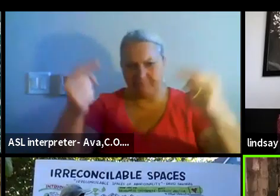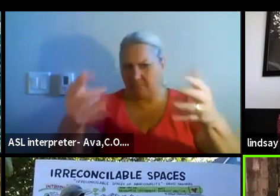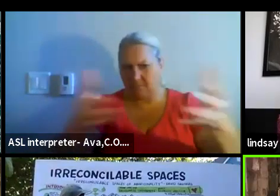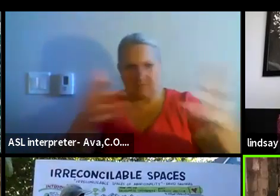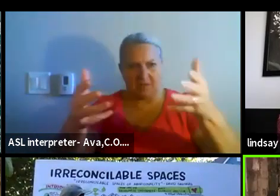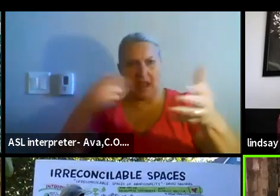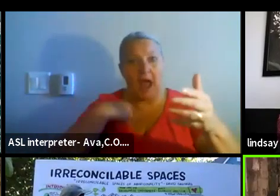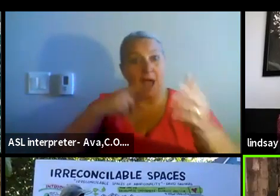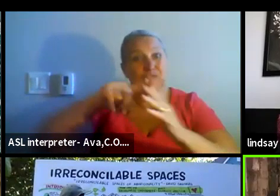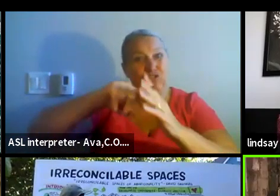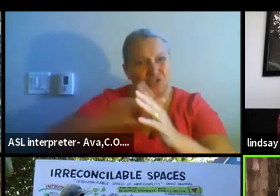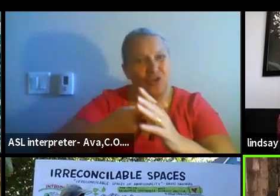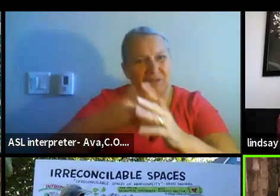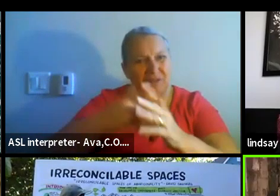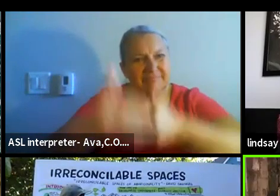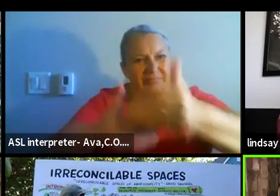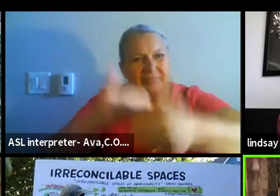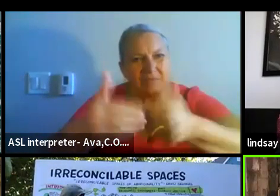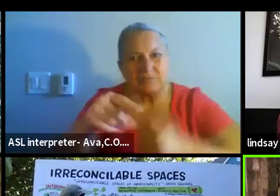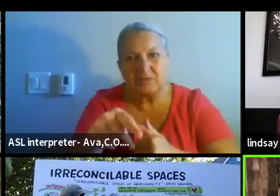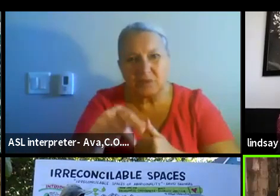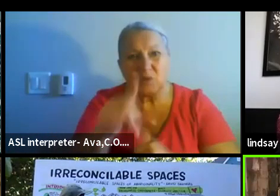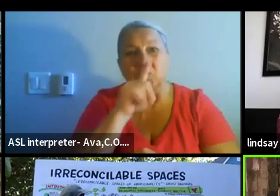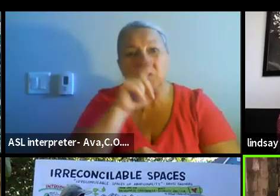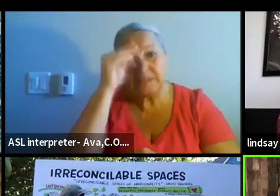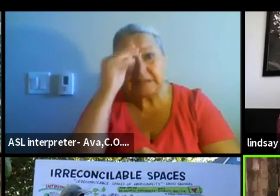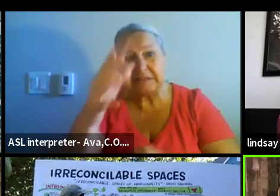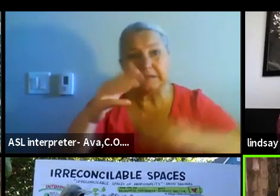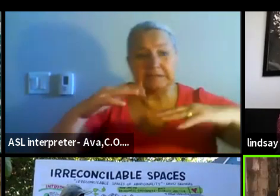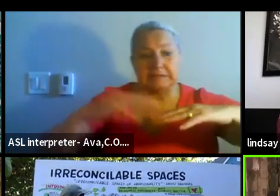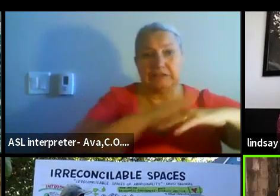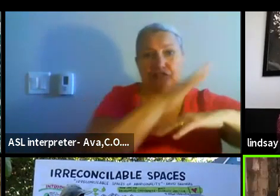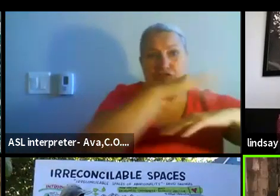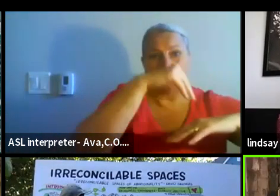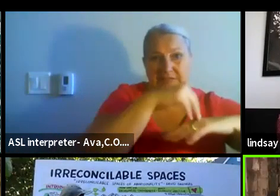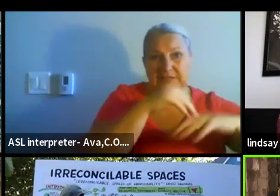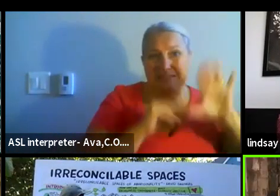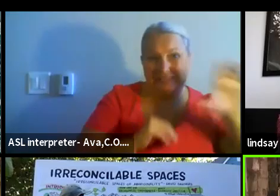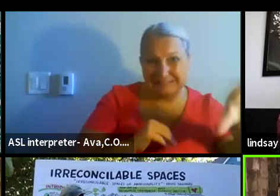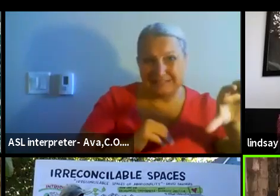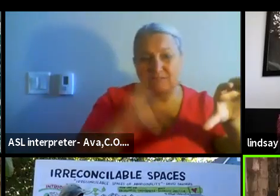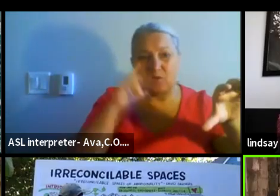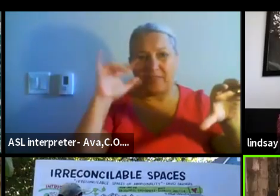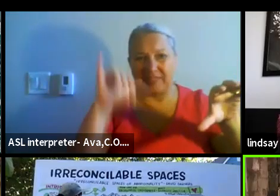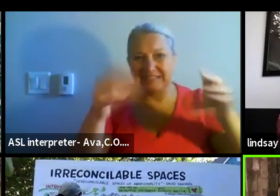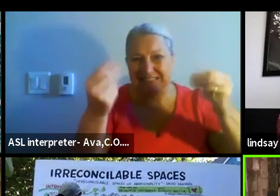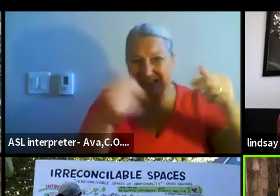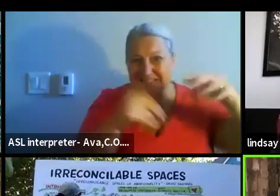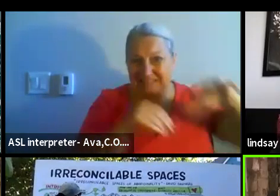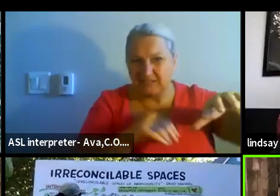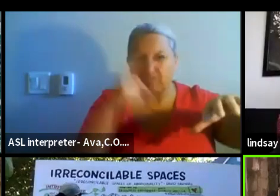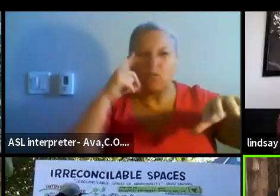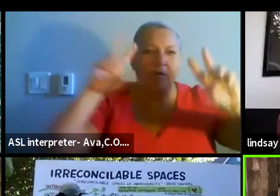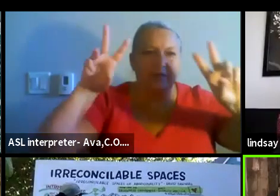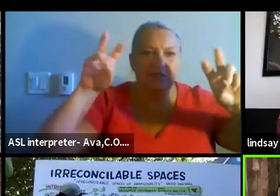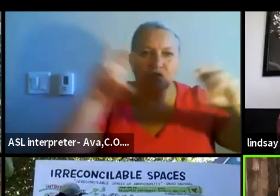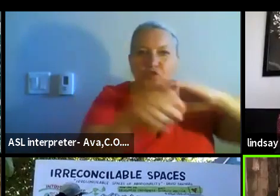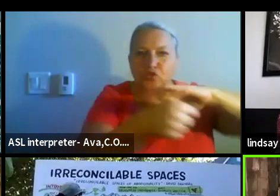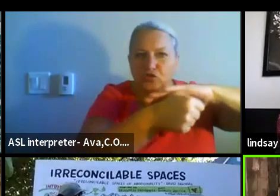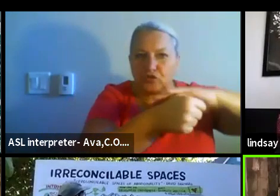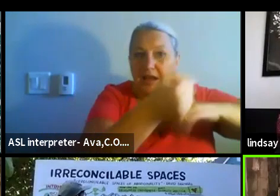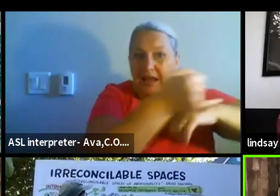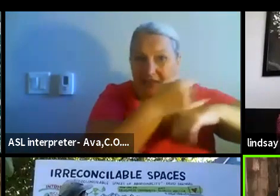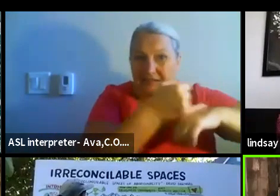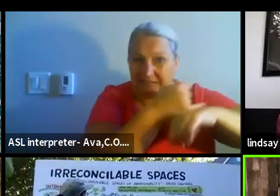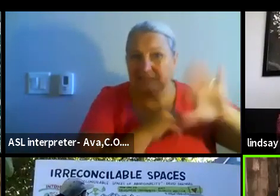was a division of indigenous to this territory, to Turtle Island,